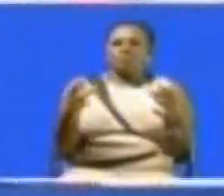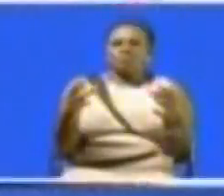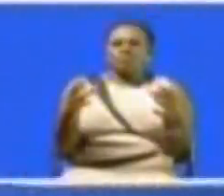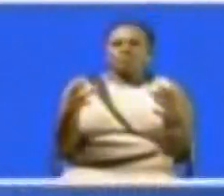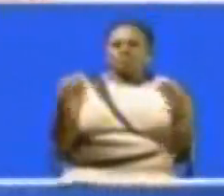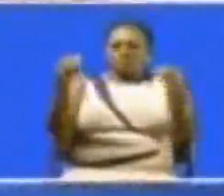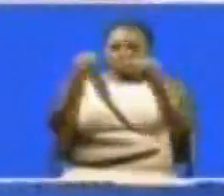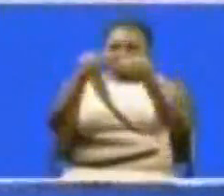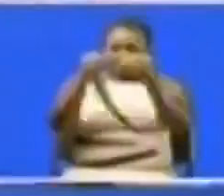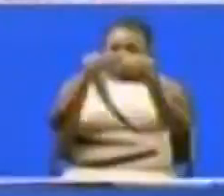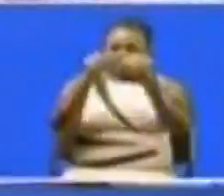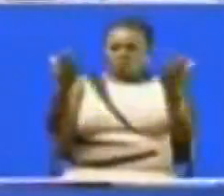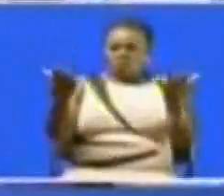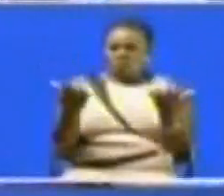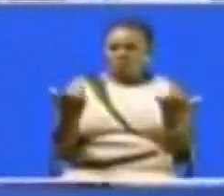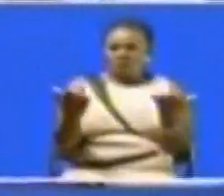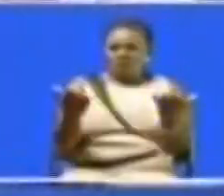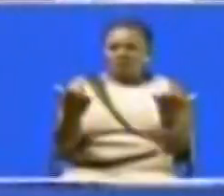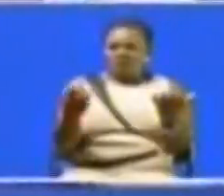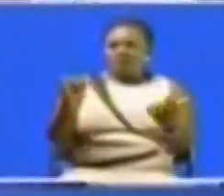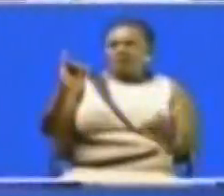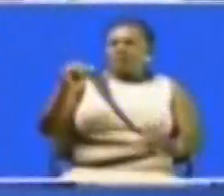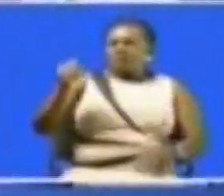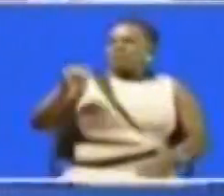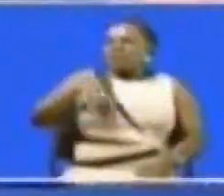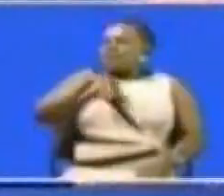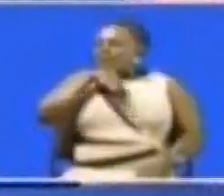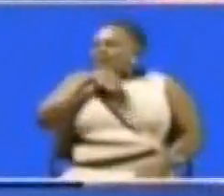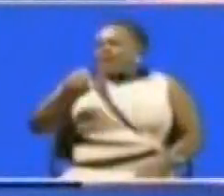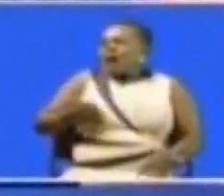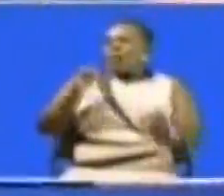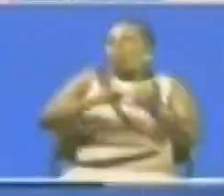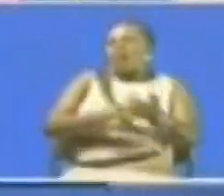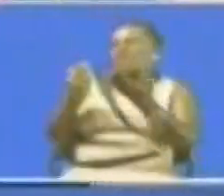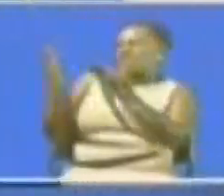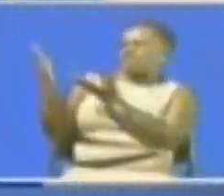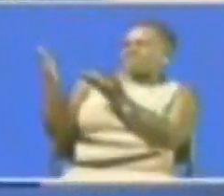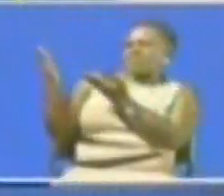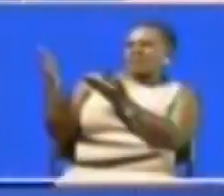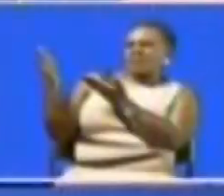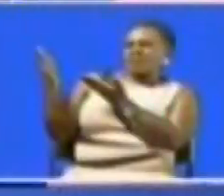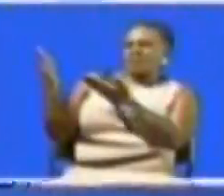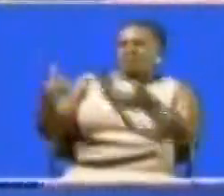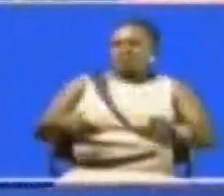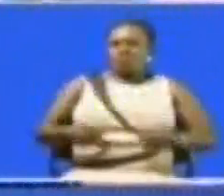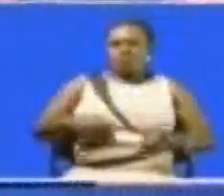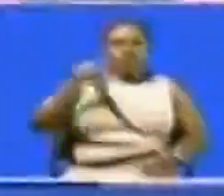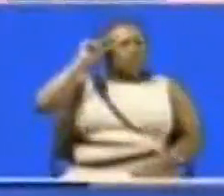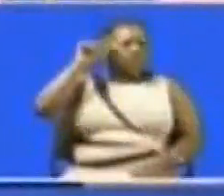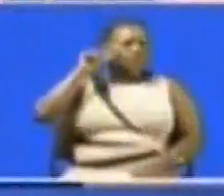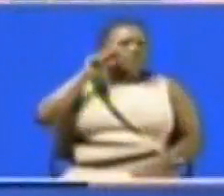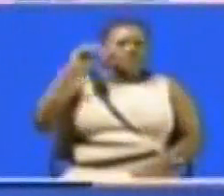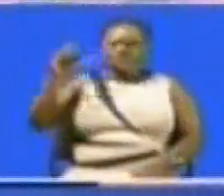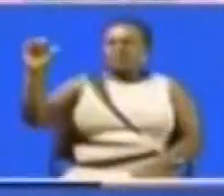With the meeting being graced by Ida Odinga, the wife to ODM party leader Raila Odinga, Youth and Gender Cabinet